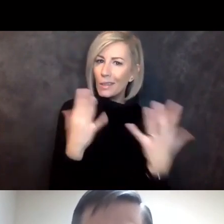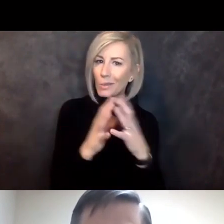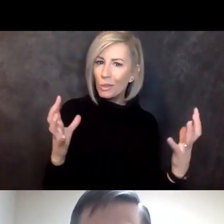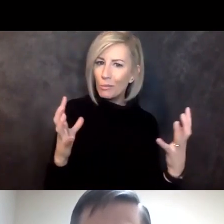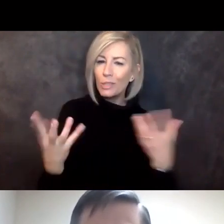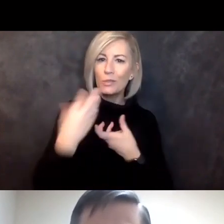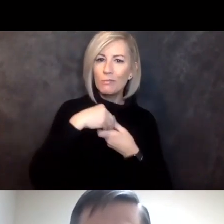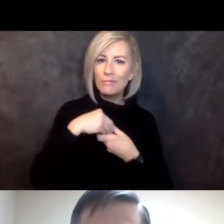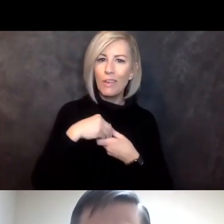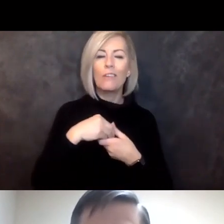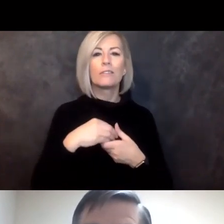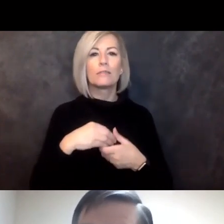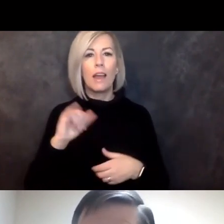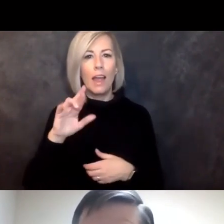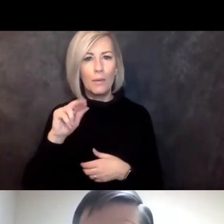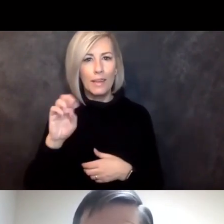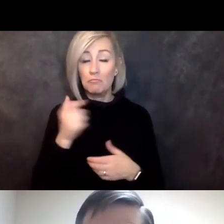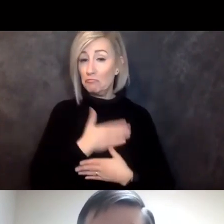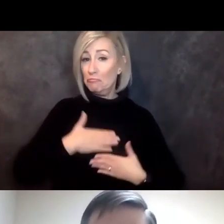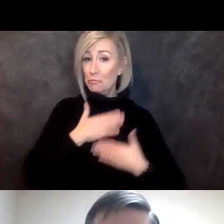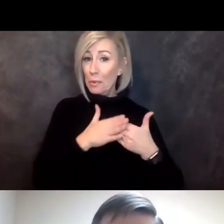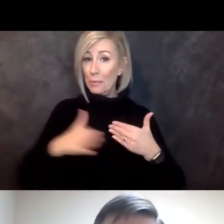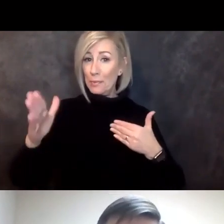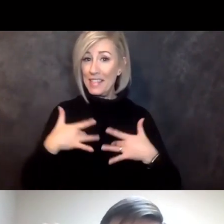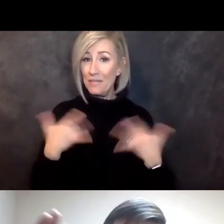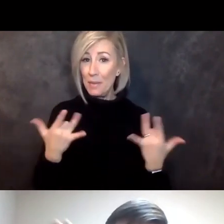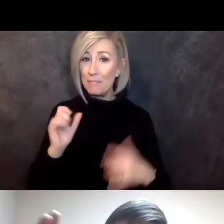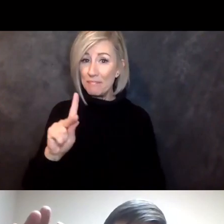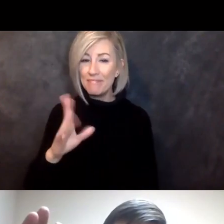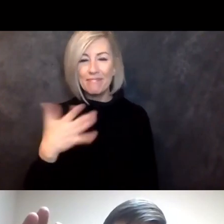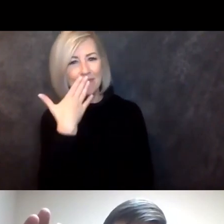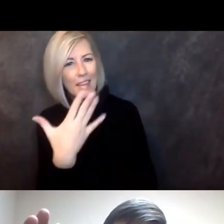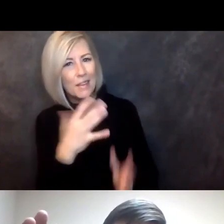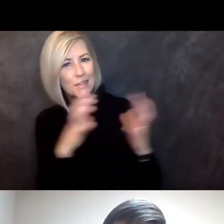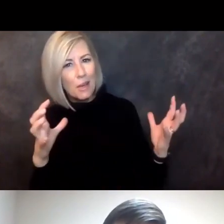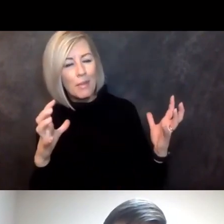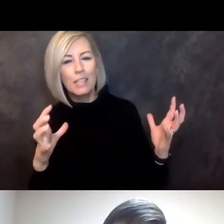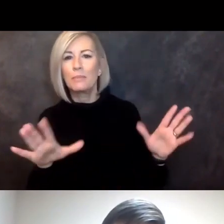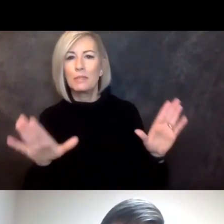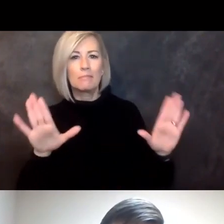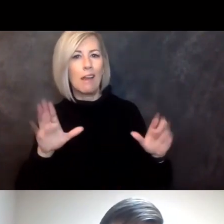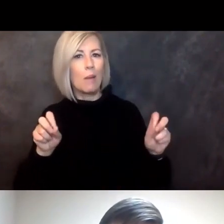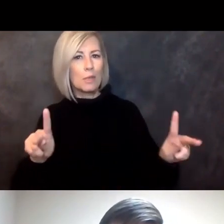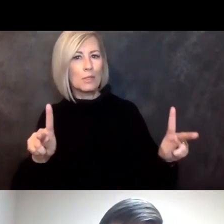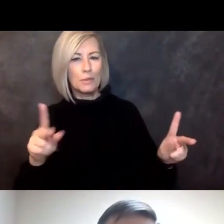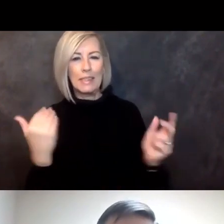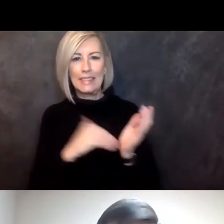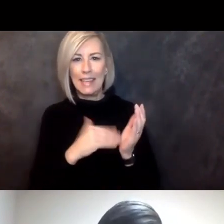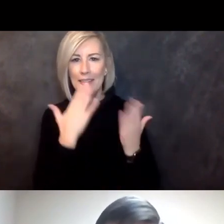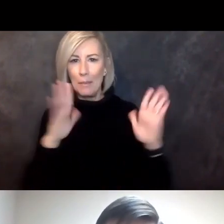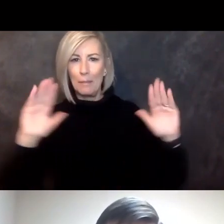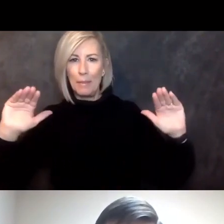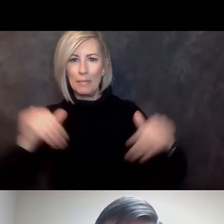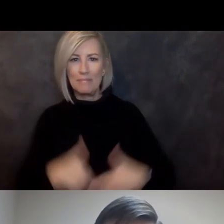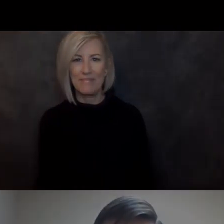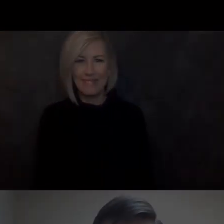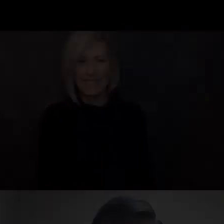with us today, Irene, and enjoy the rest of the event. Thank you so much, and it's been a great opportunity again. Bye-bye, y'all.